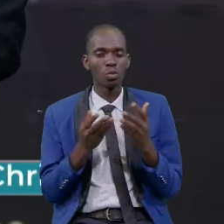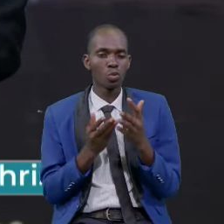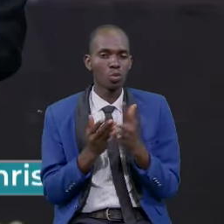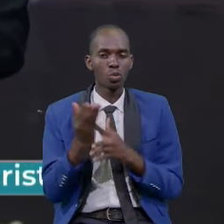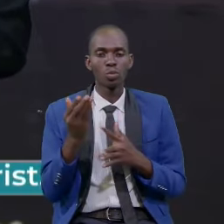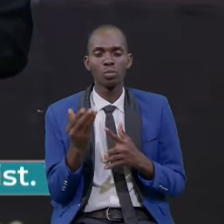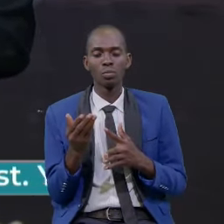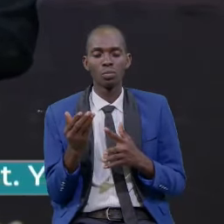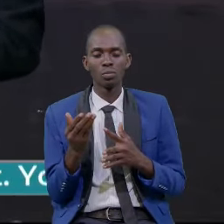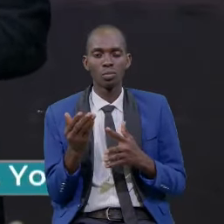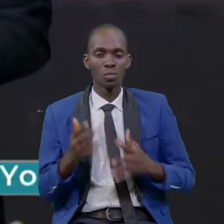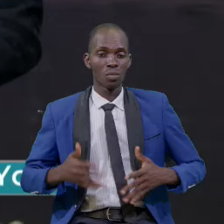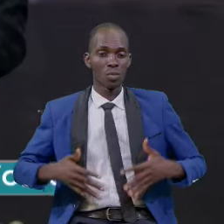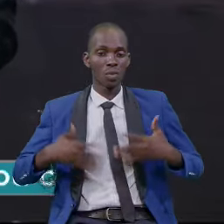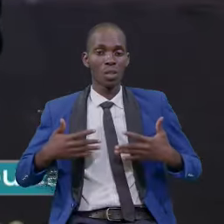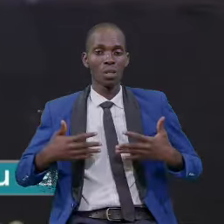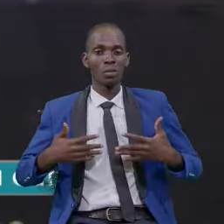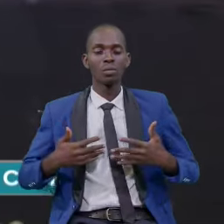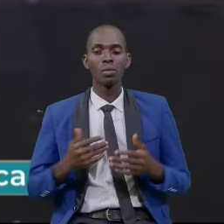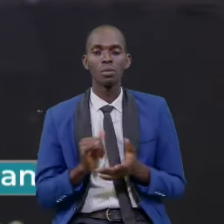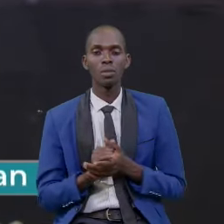this evening, there is a link,